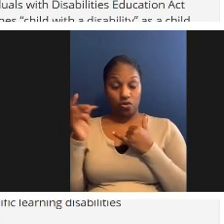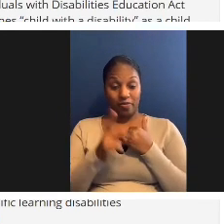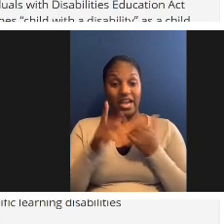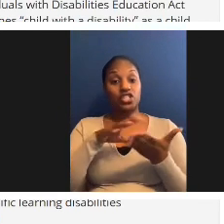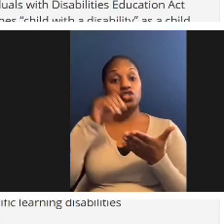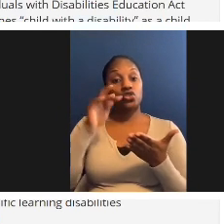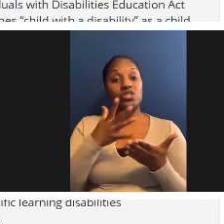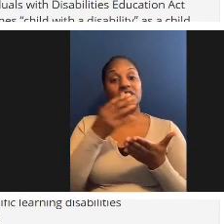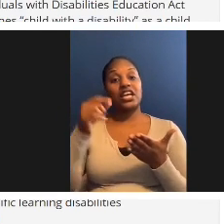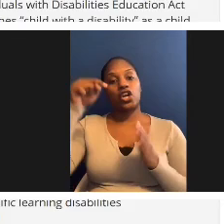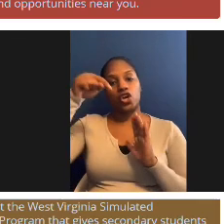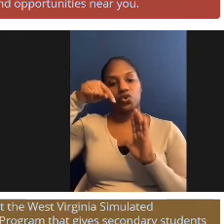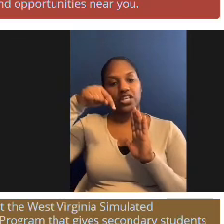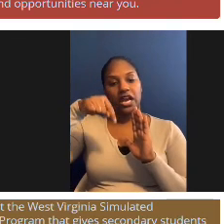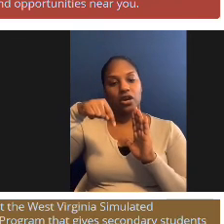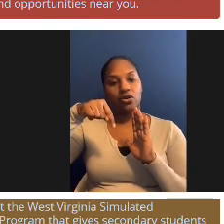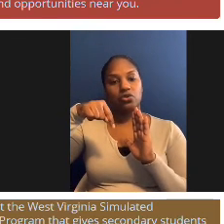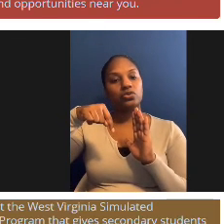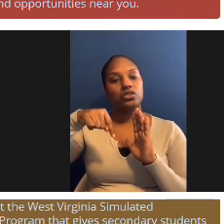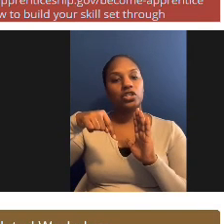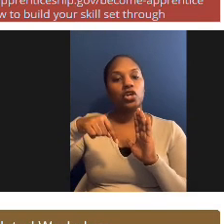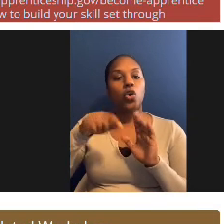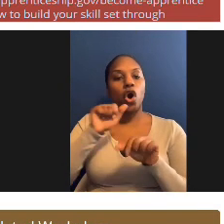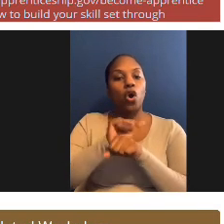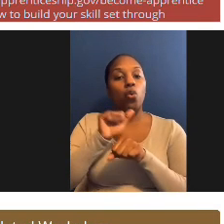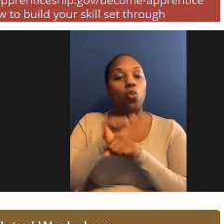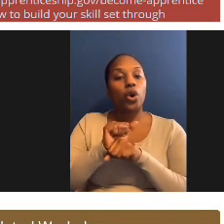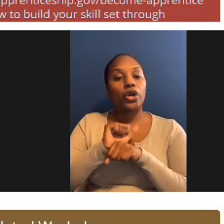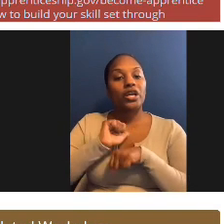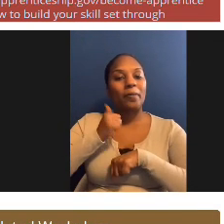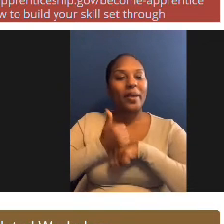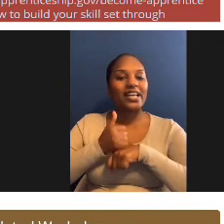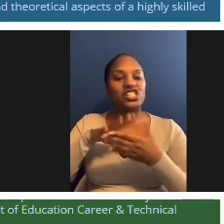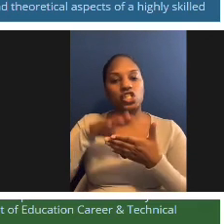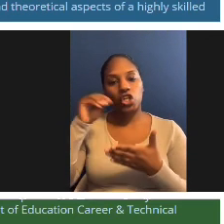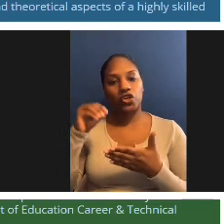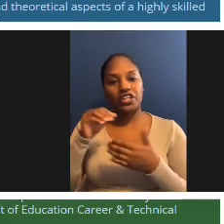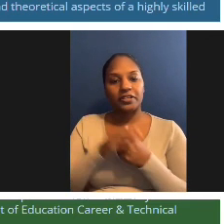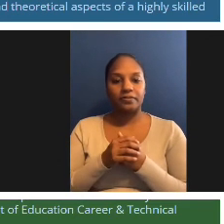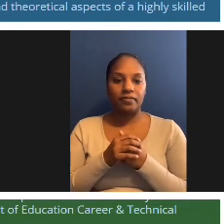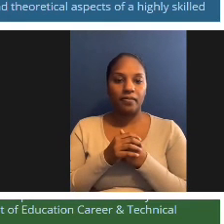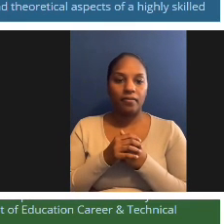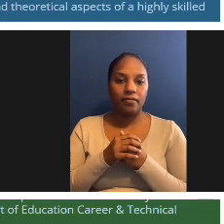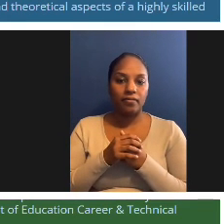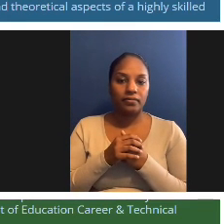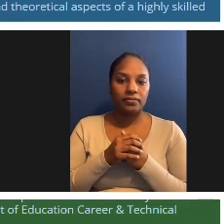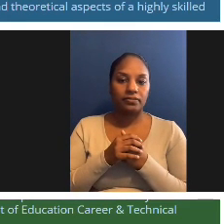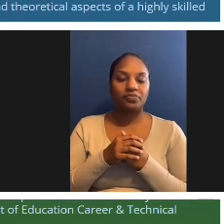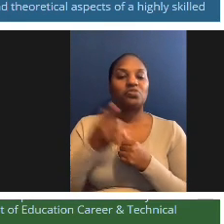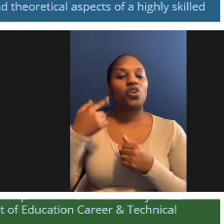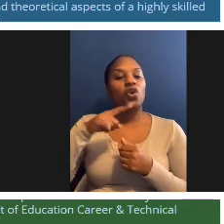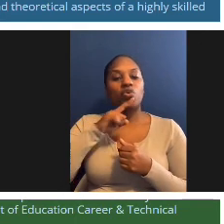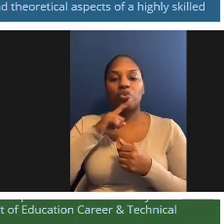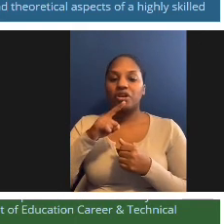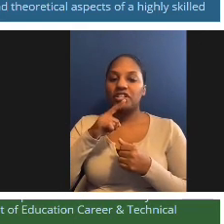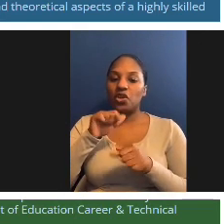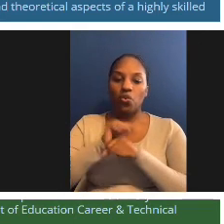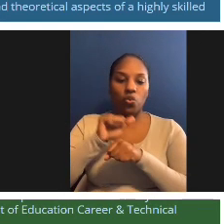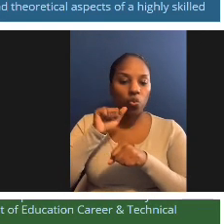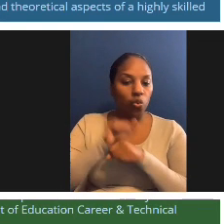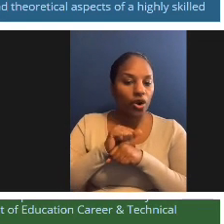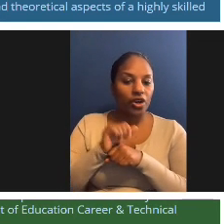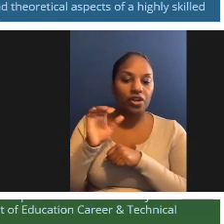and go down to work-based learning. WIOA has really brought work-based learning experience